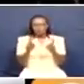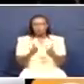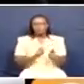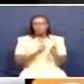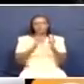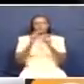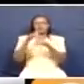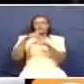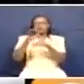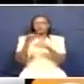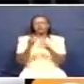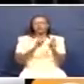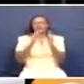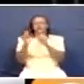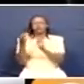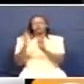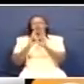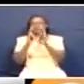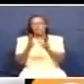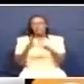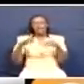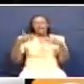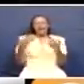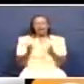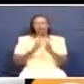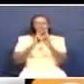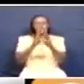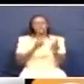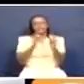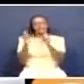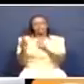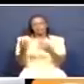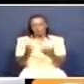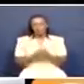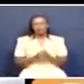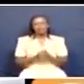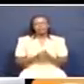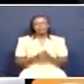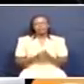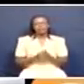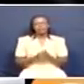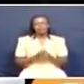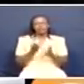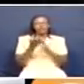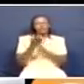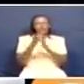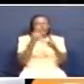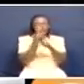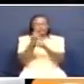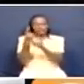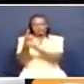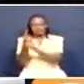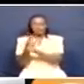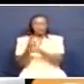and how those results are transmitted. And therefore, through various legislation where the